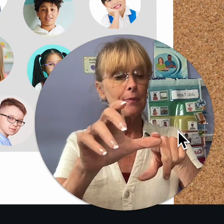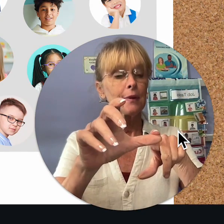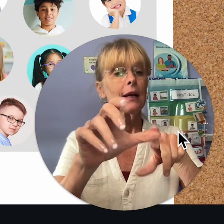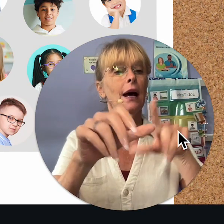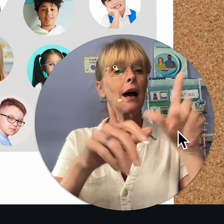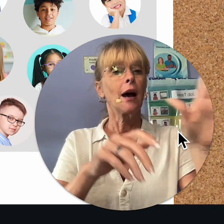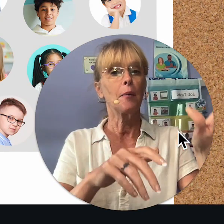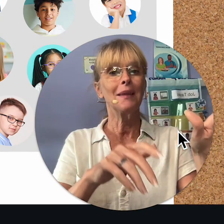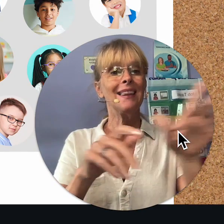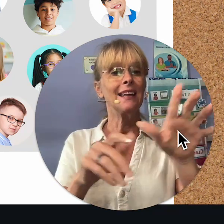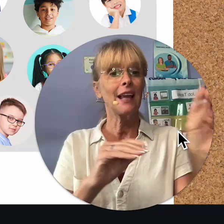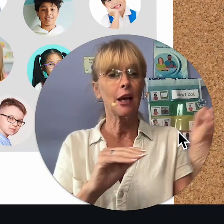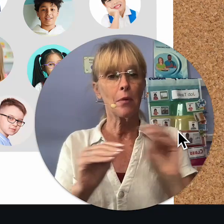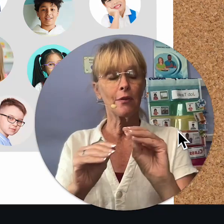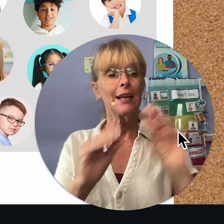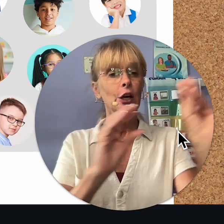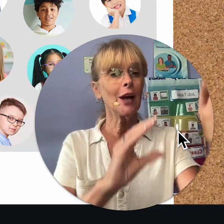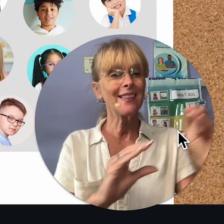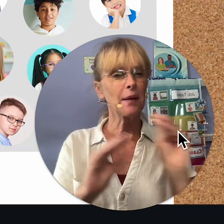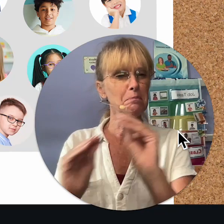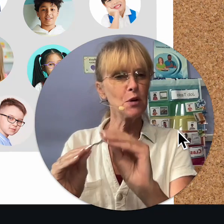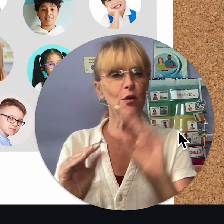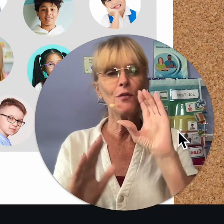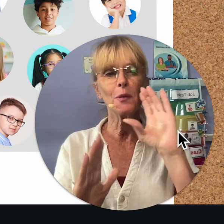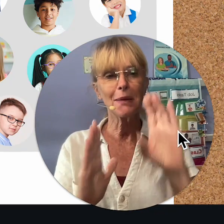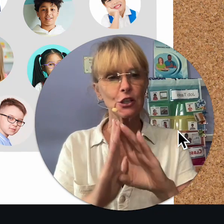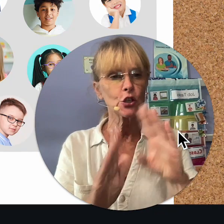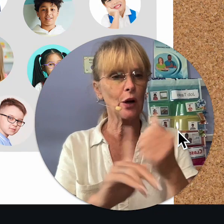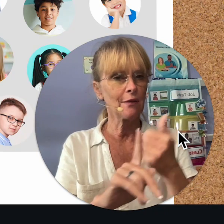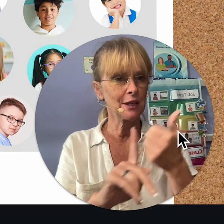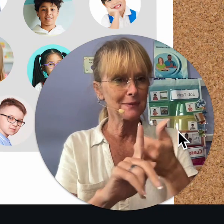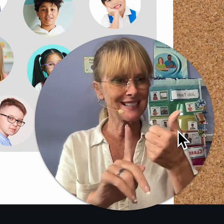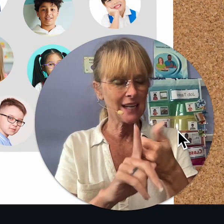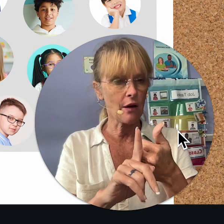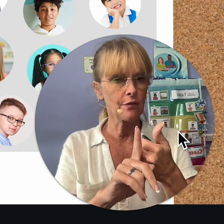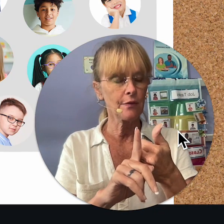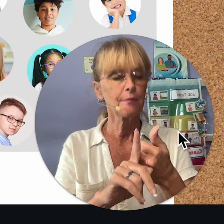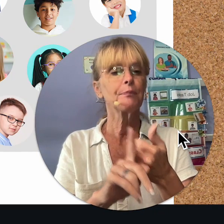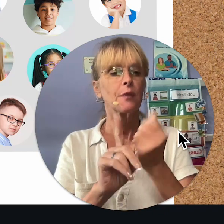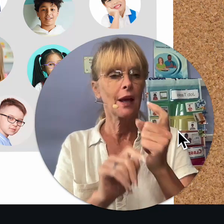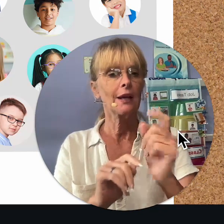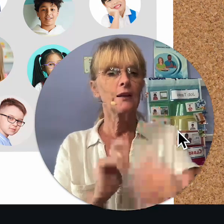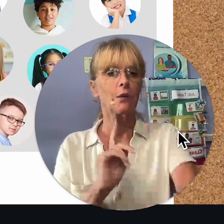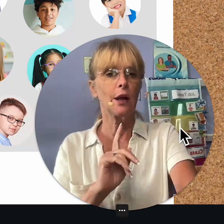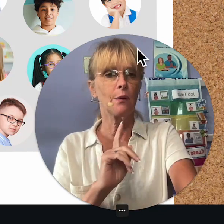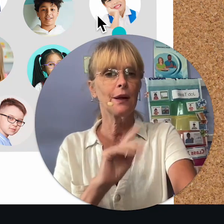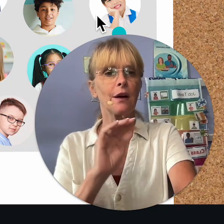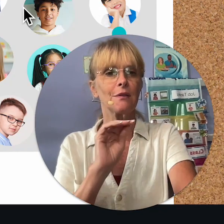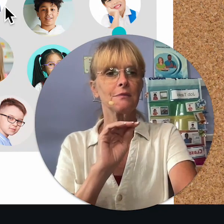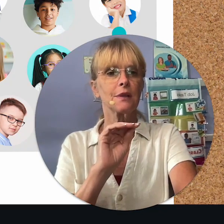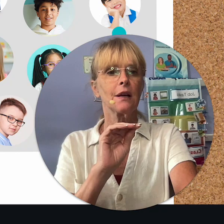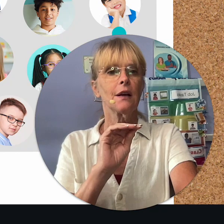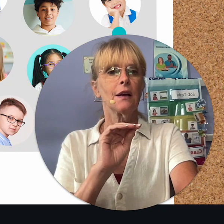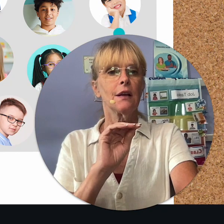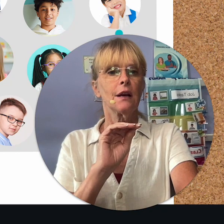up, then they come over here and they move the picture of themselves. Okay, so here we